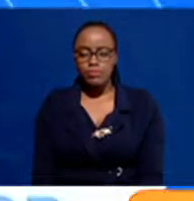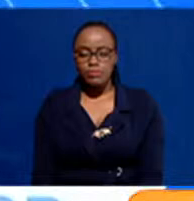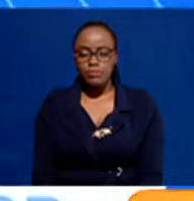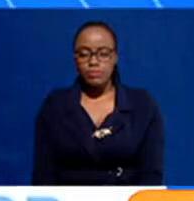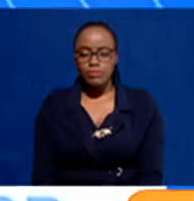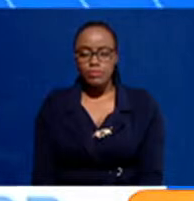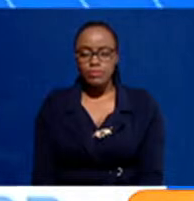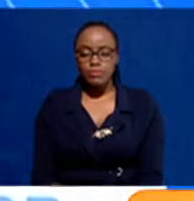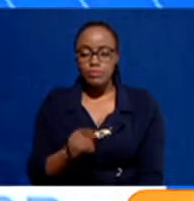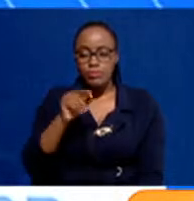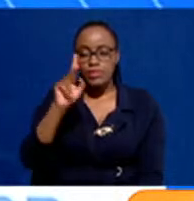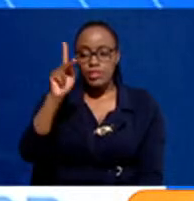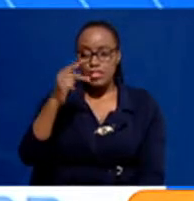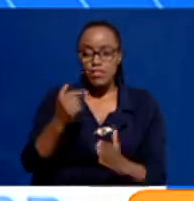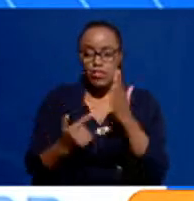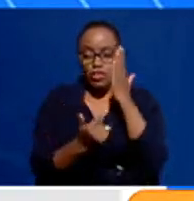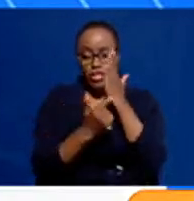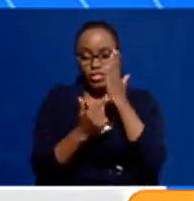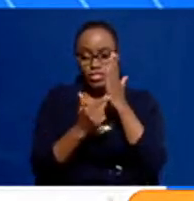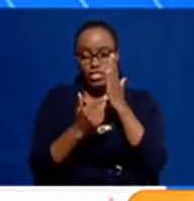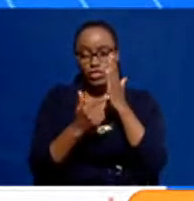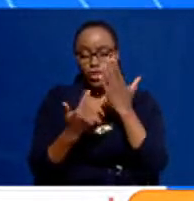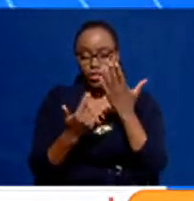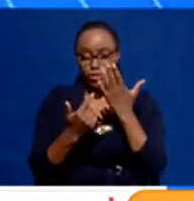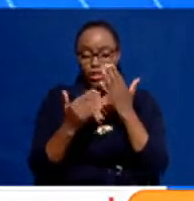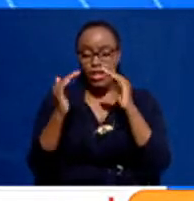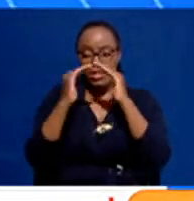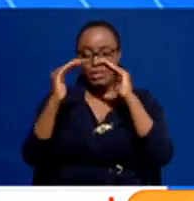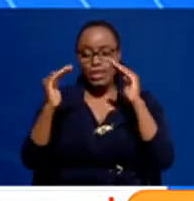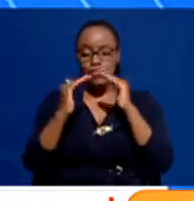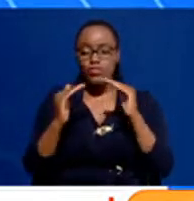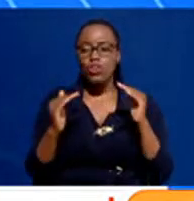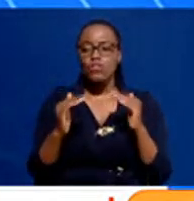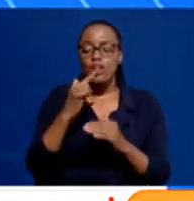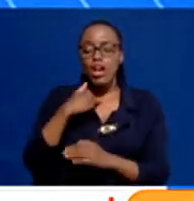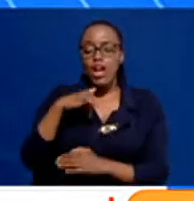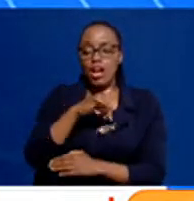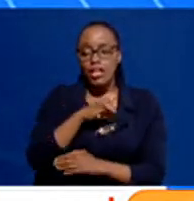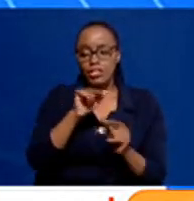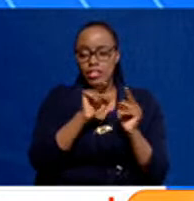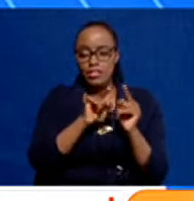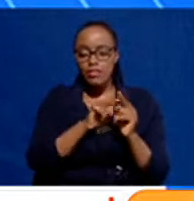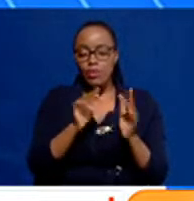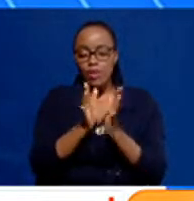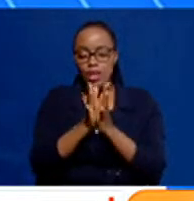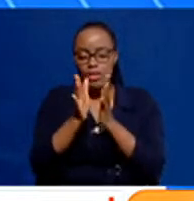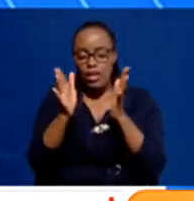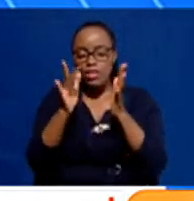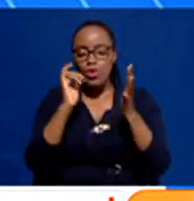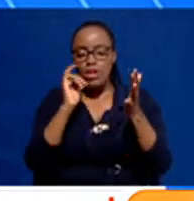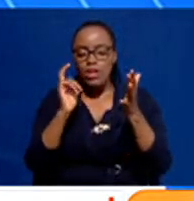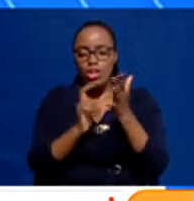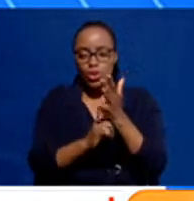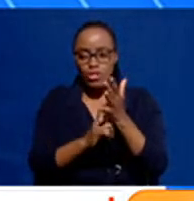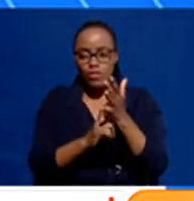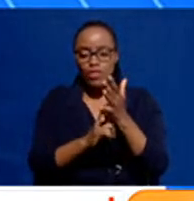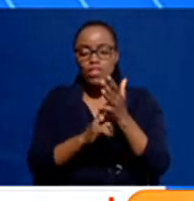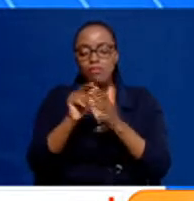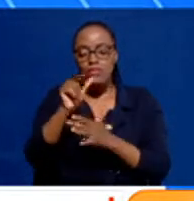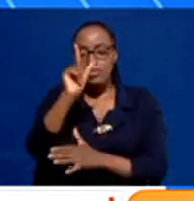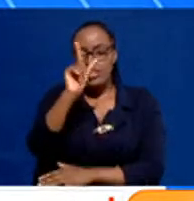Has put Kenya on the digital map. We are widely recognized as a leading innovation hub in this